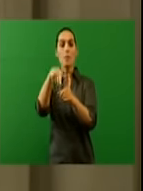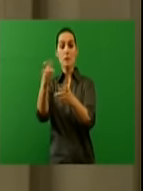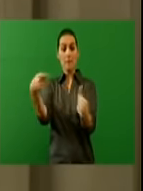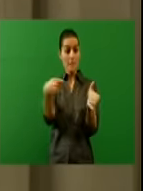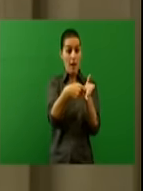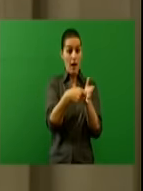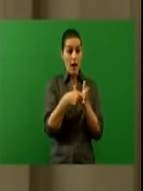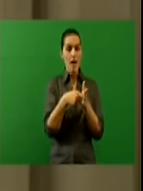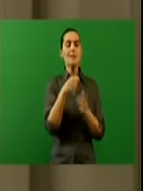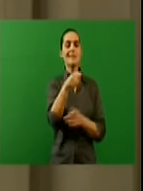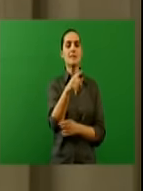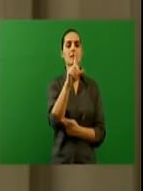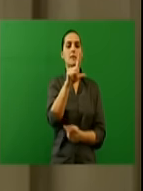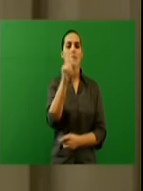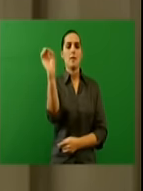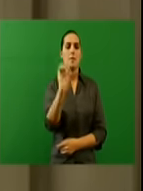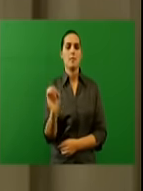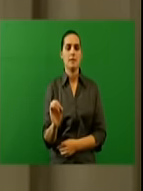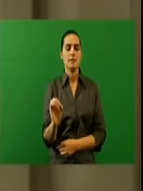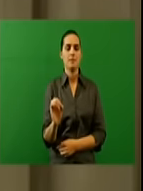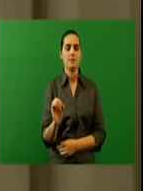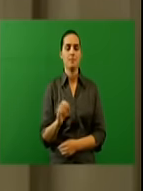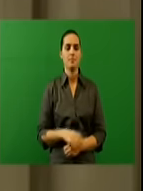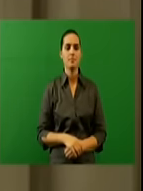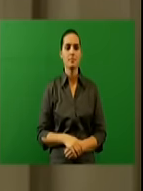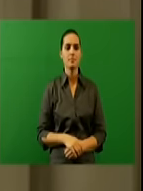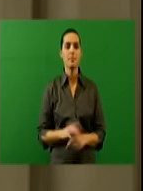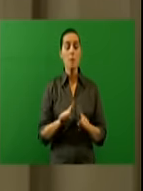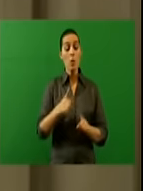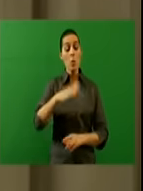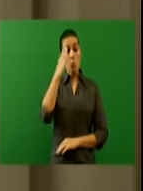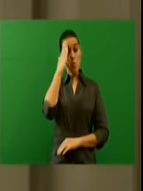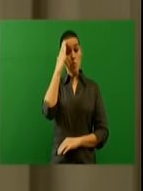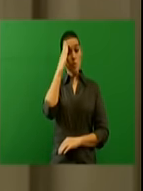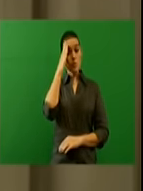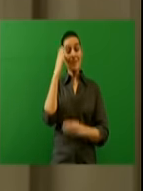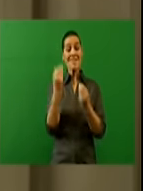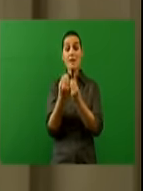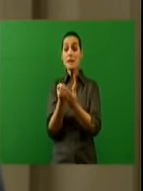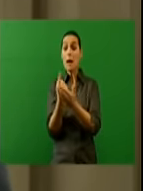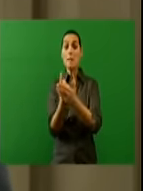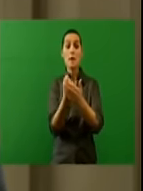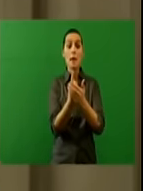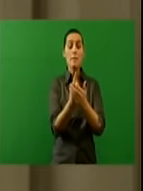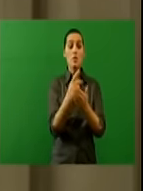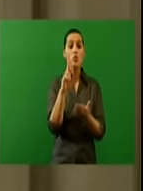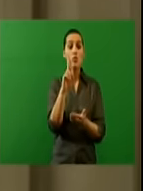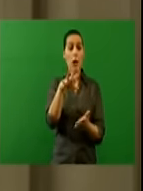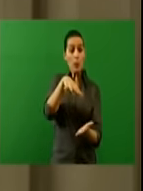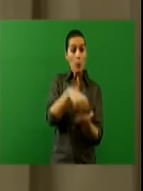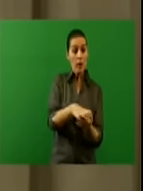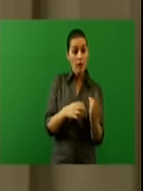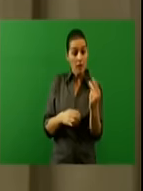MPC is aware that some of the favorable factors that contributed to this decision could reverse quickly and remains